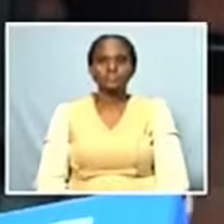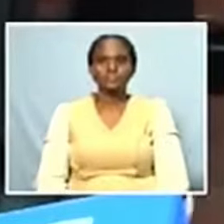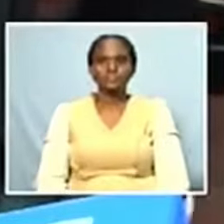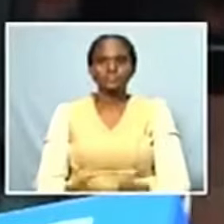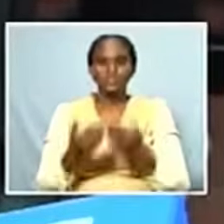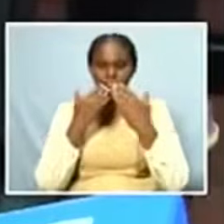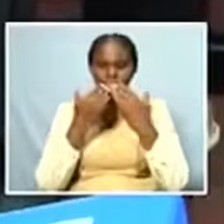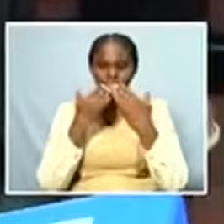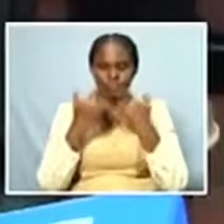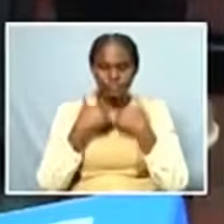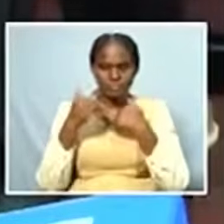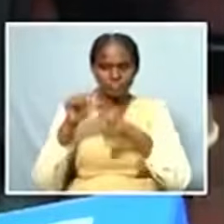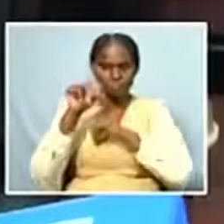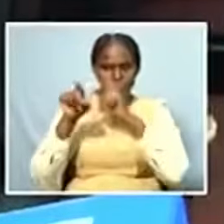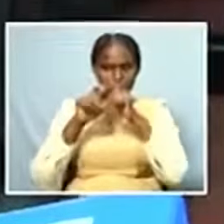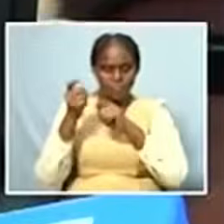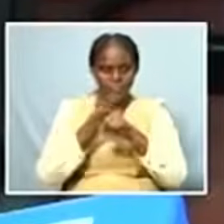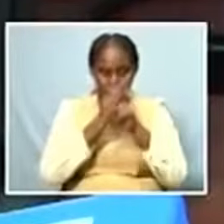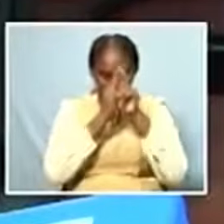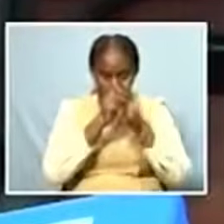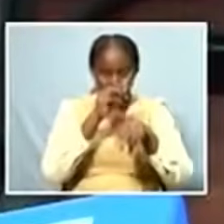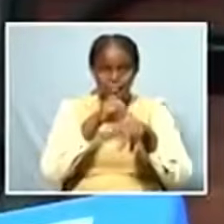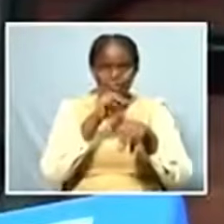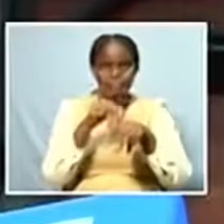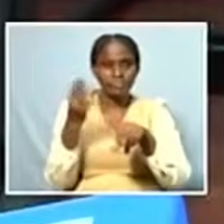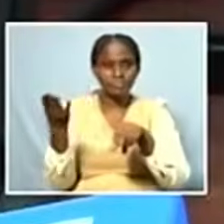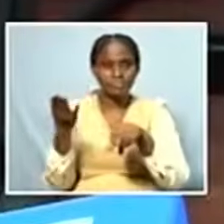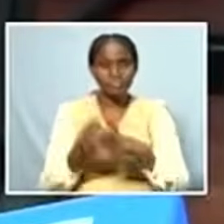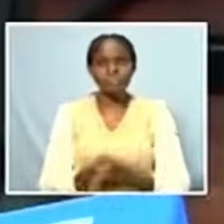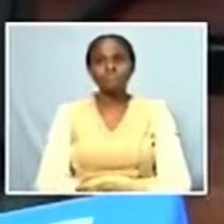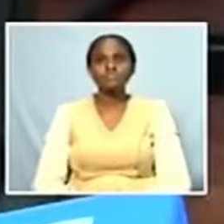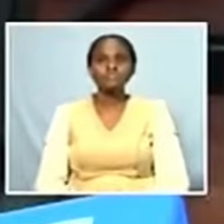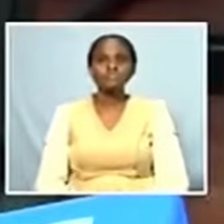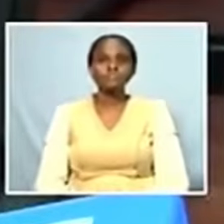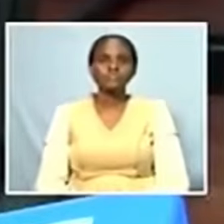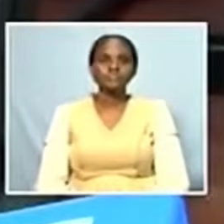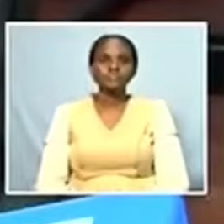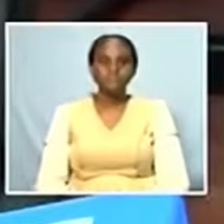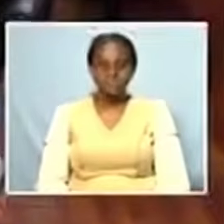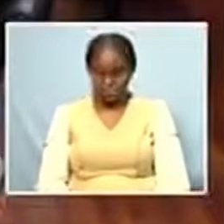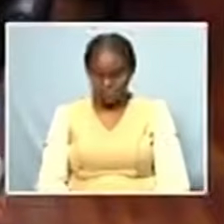Thank you. And there's a question from Honorable Mwina there.